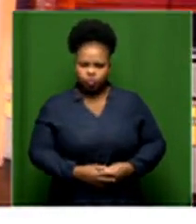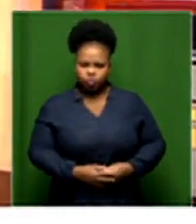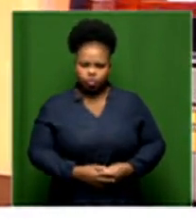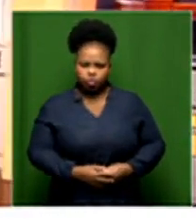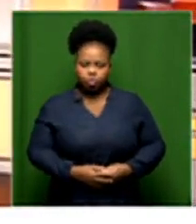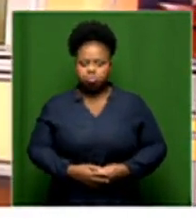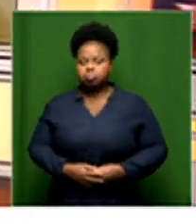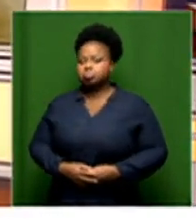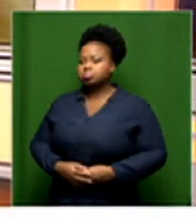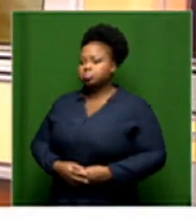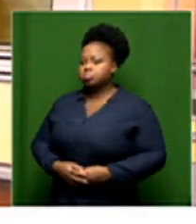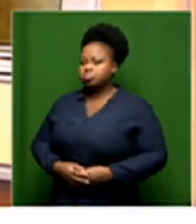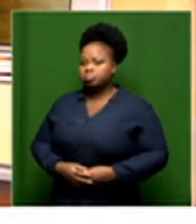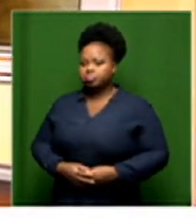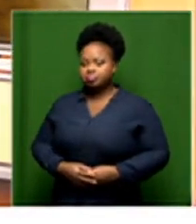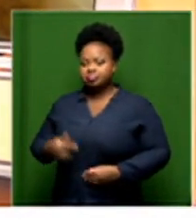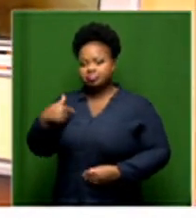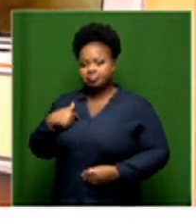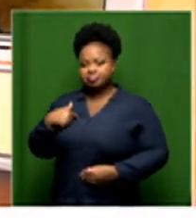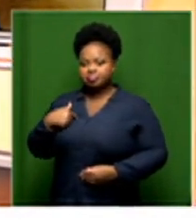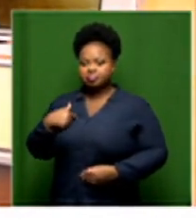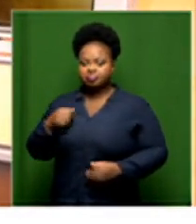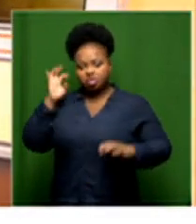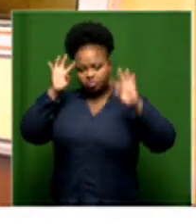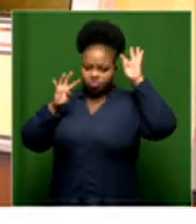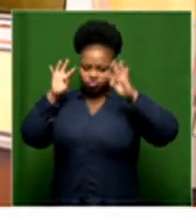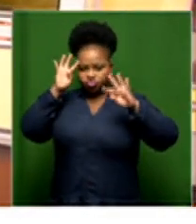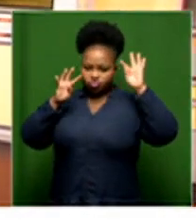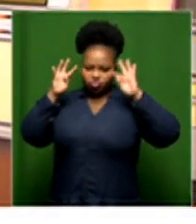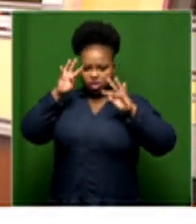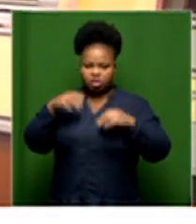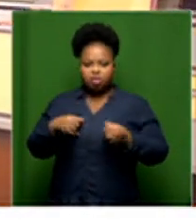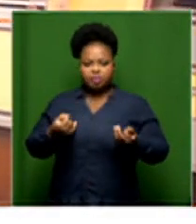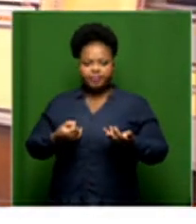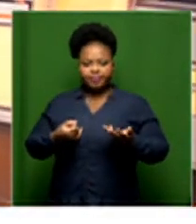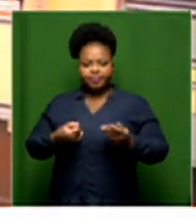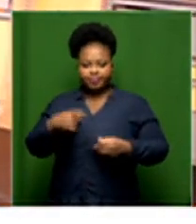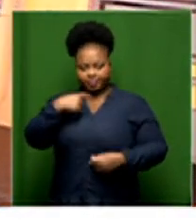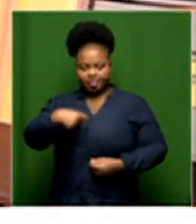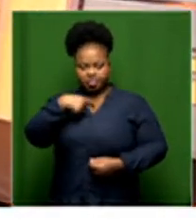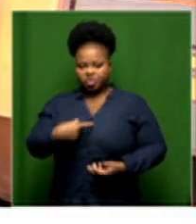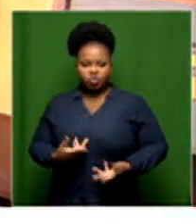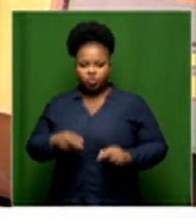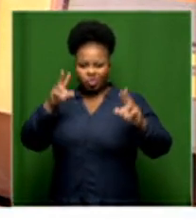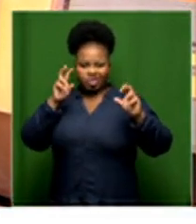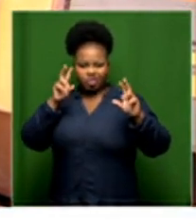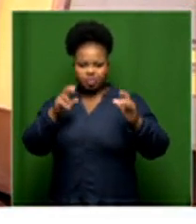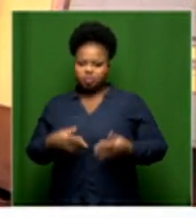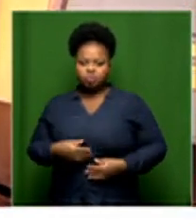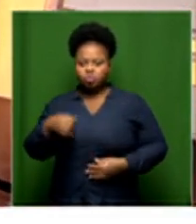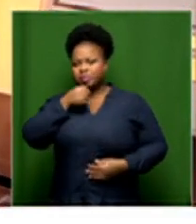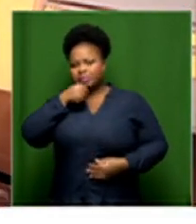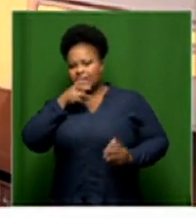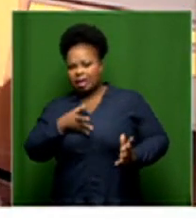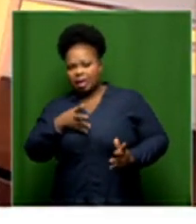Well, I classify myself as a creative artist. Okay. And I don't title myself as I'm a